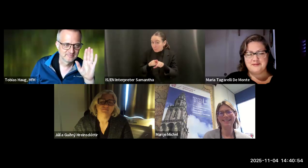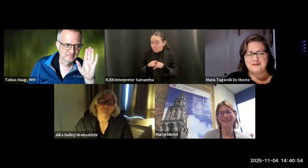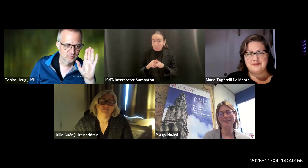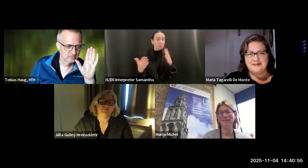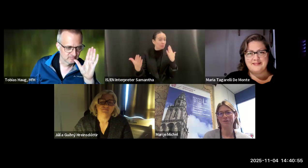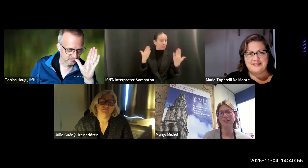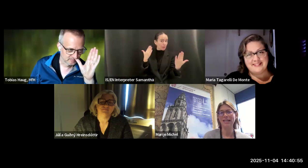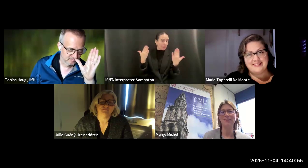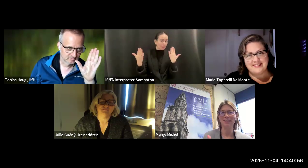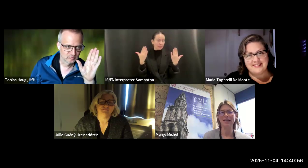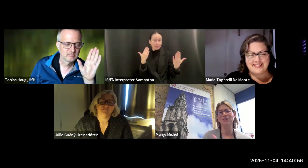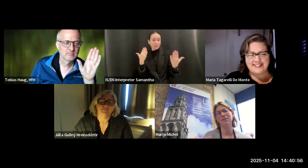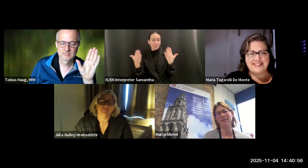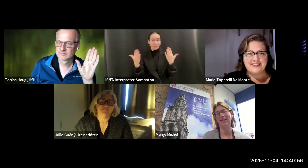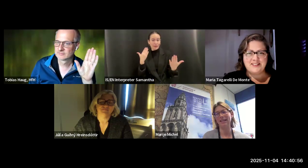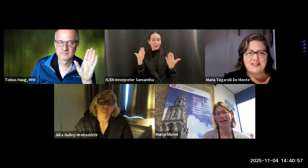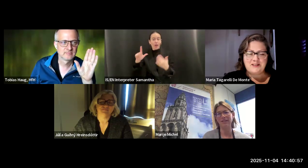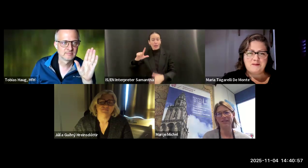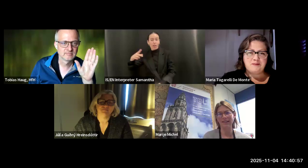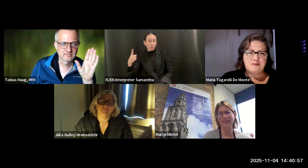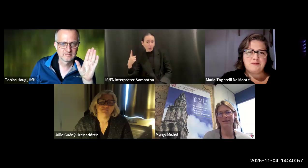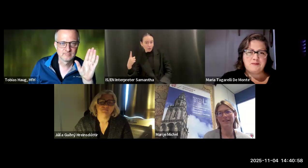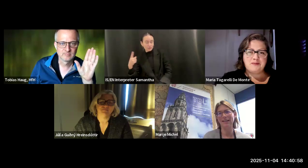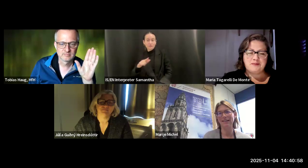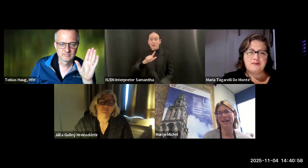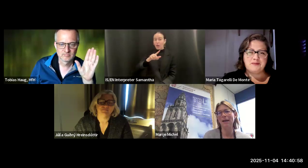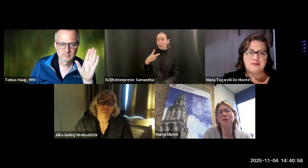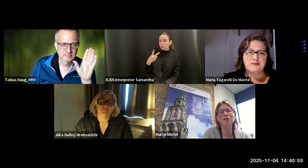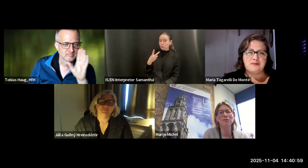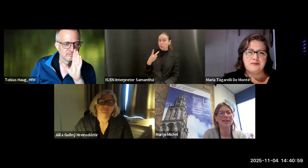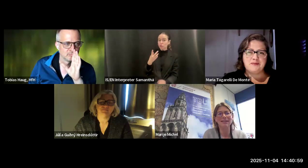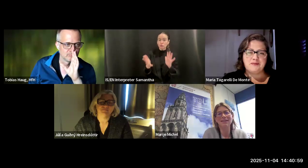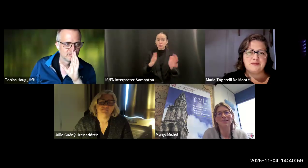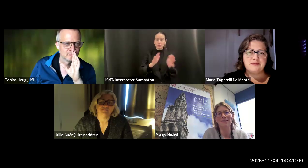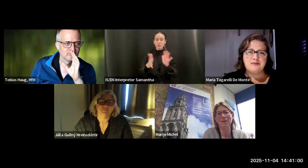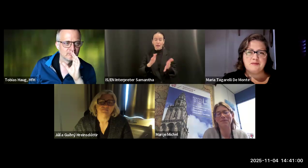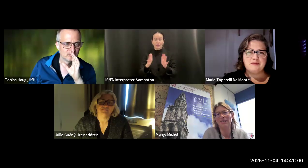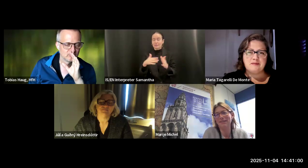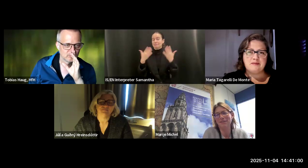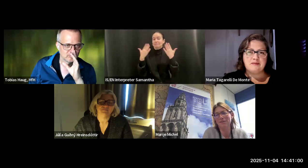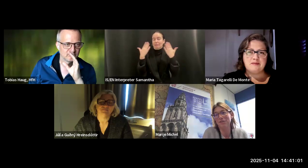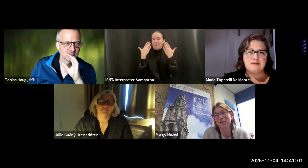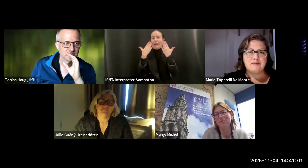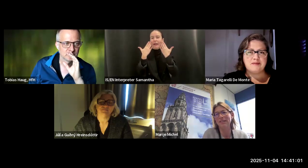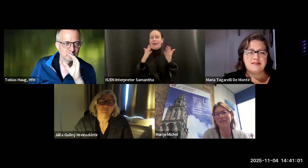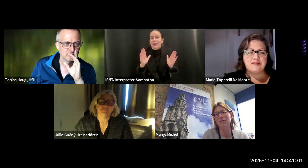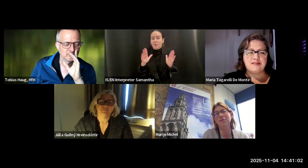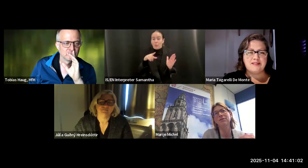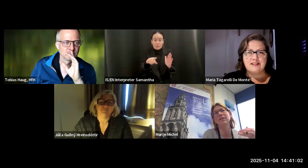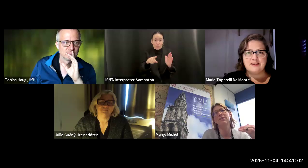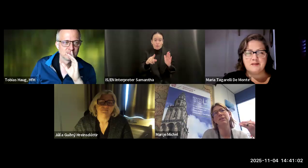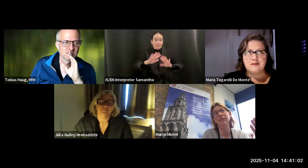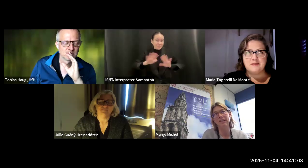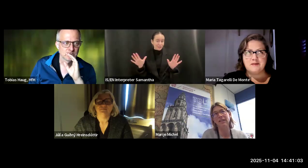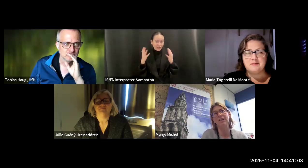comparing native signers to second language signers. And I'm not sure that is something that's done, but that